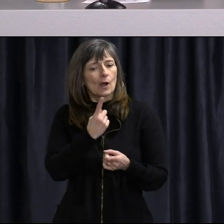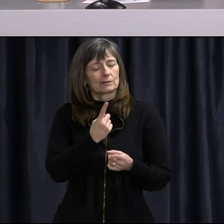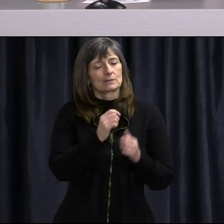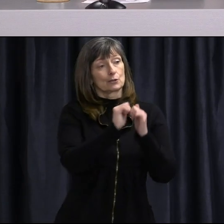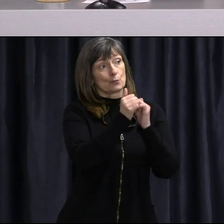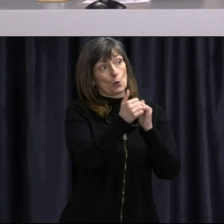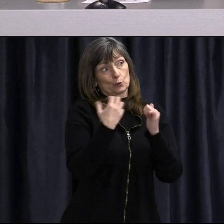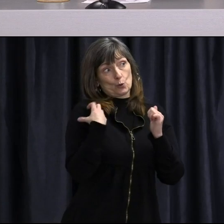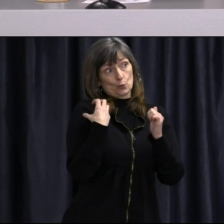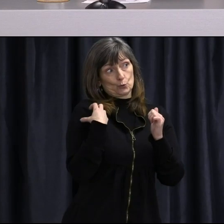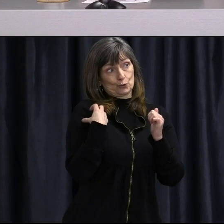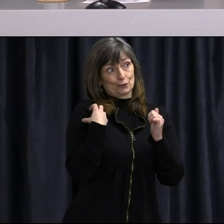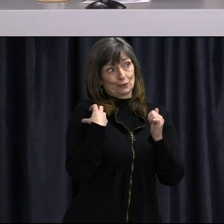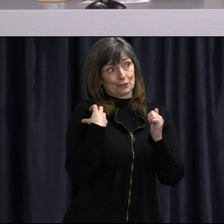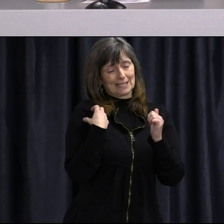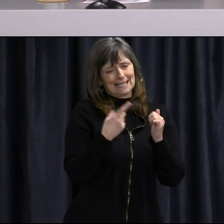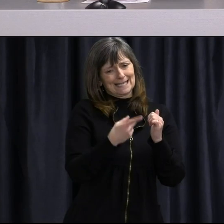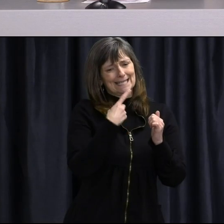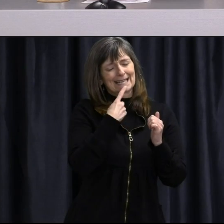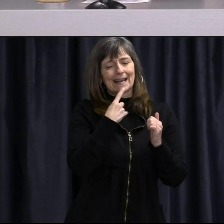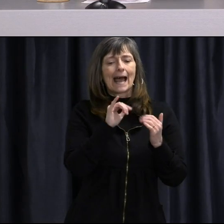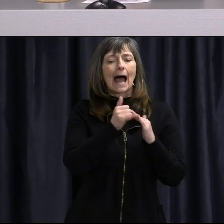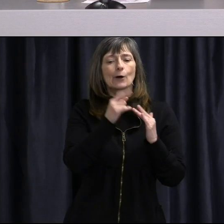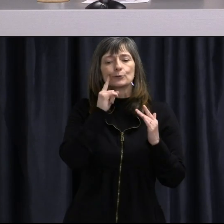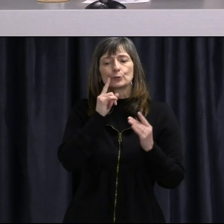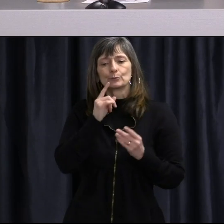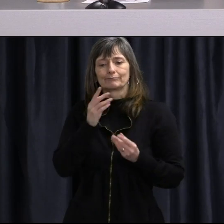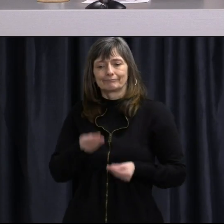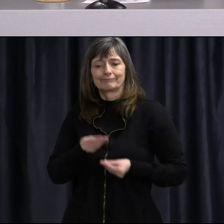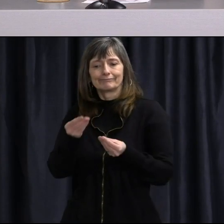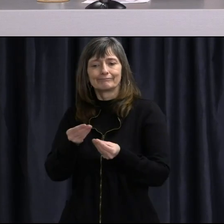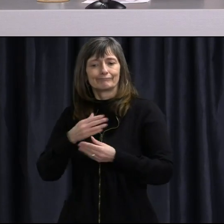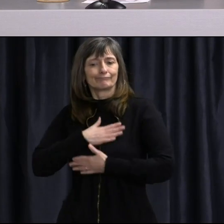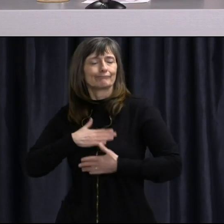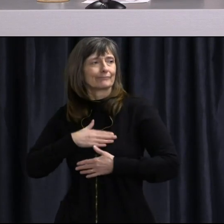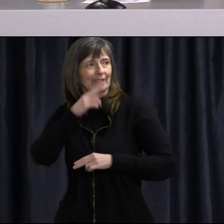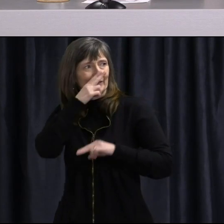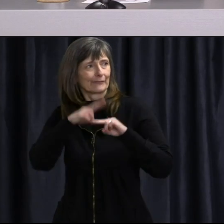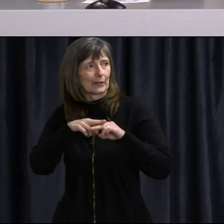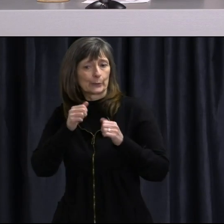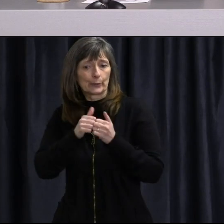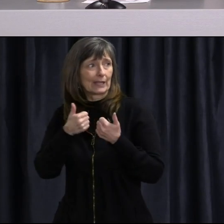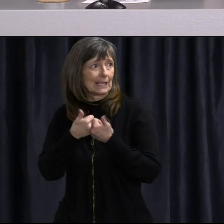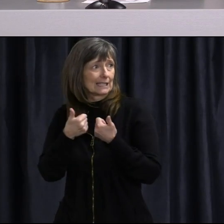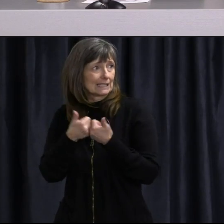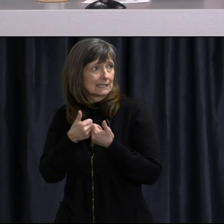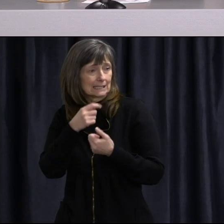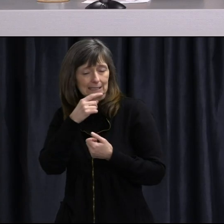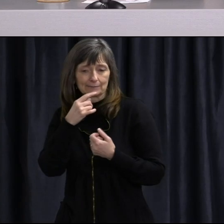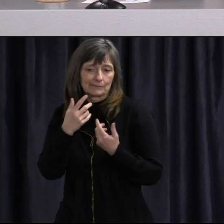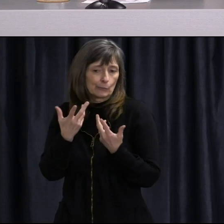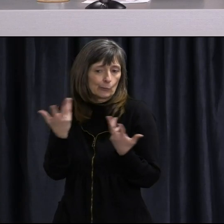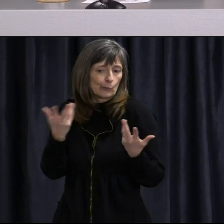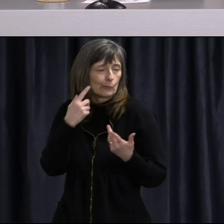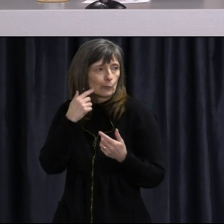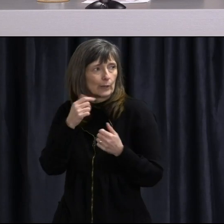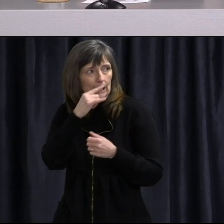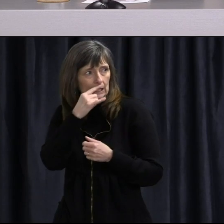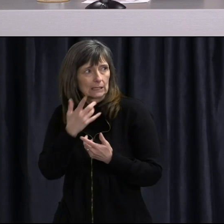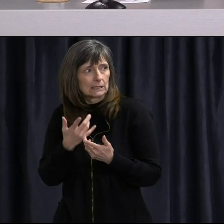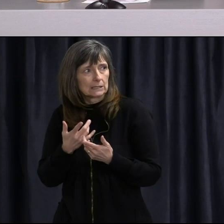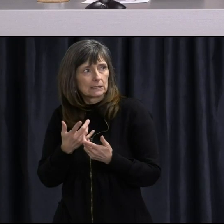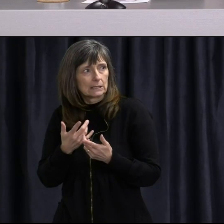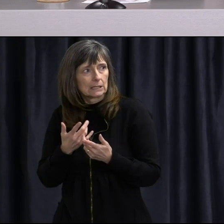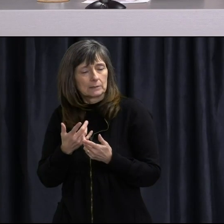coach, how to entertain your kids. It will be challenging, quite frankly, as